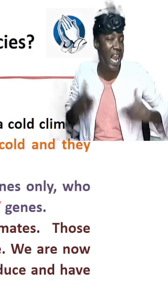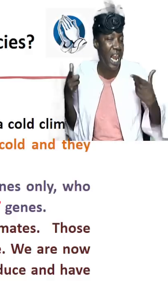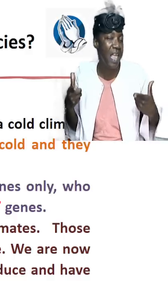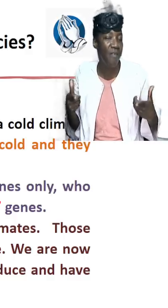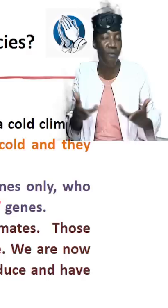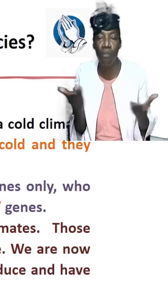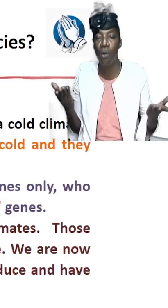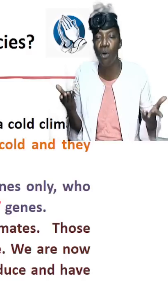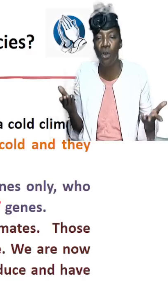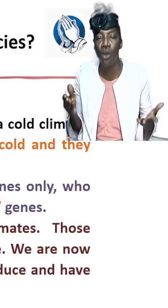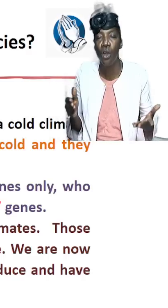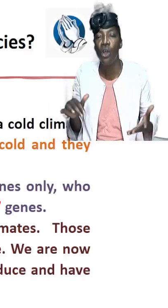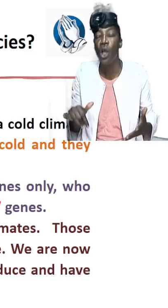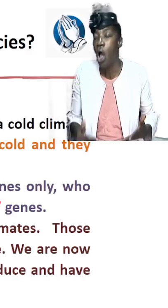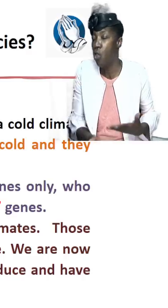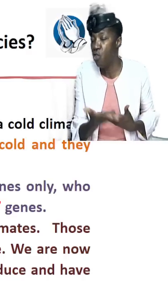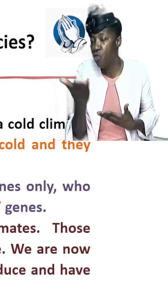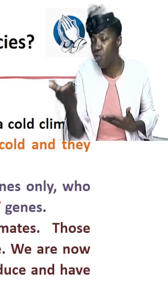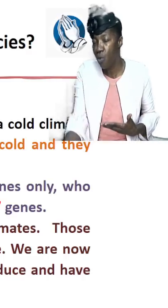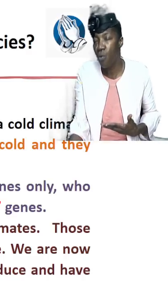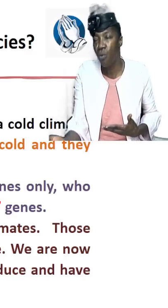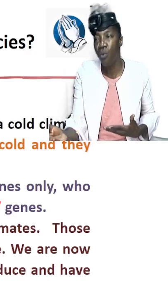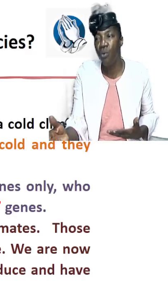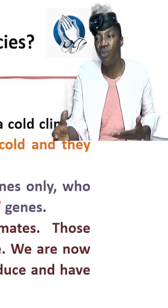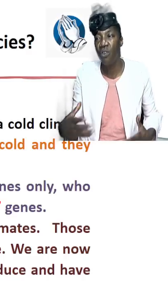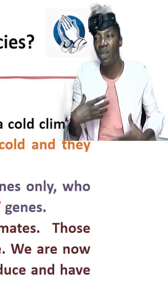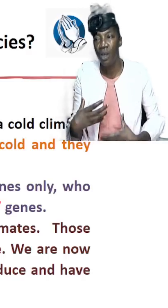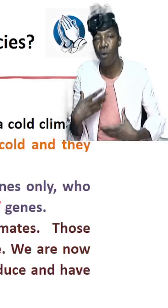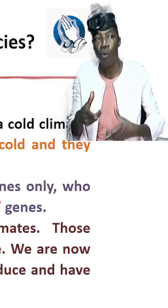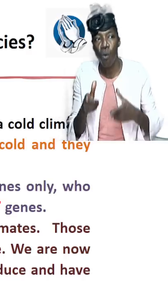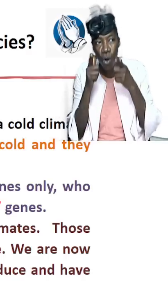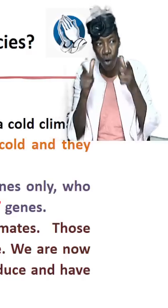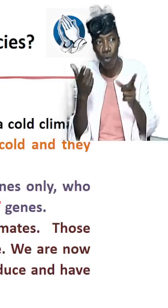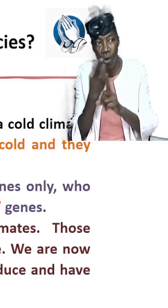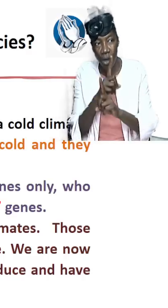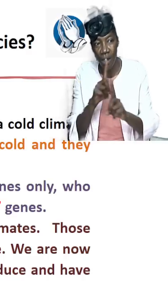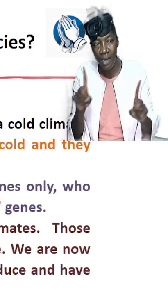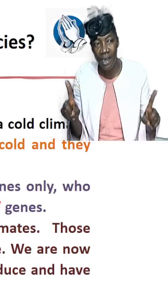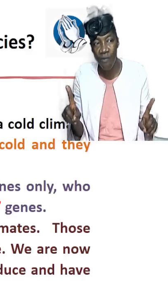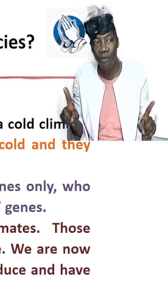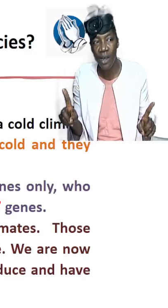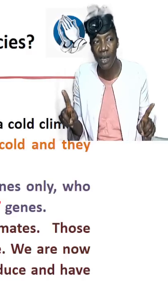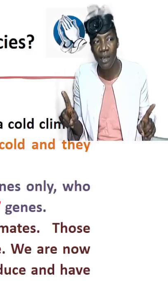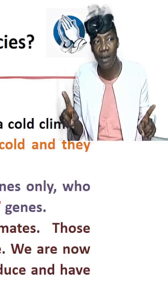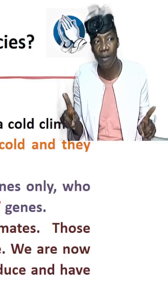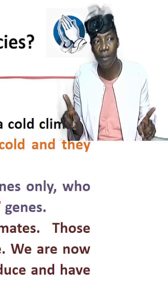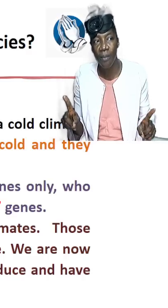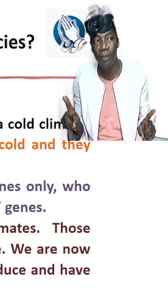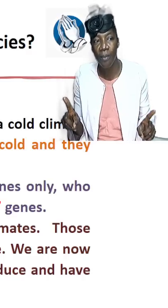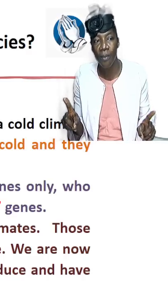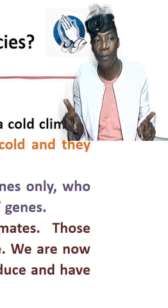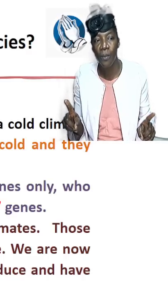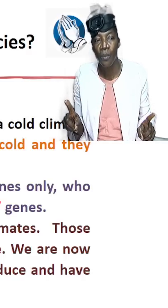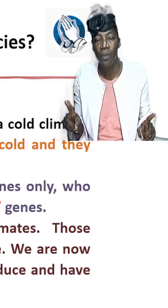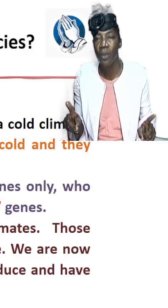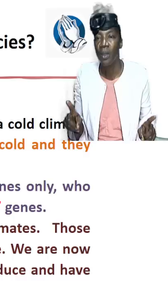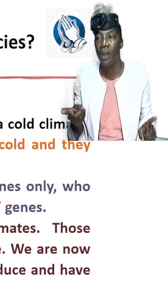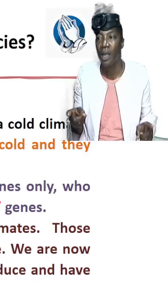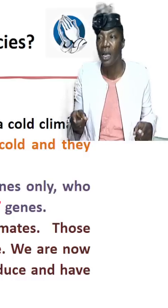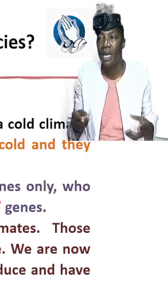what? Those in the cold look different from those in the heat.